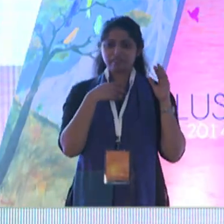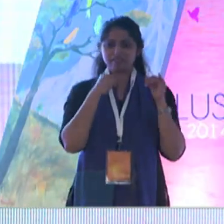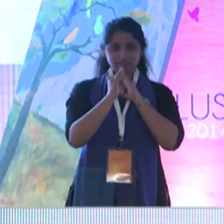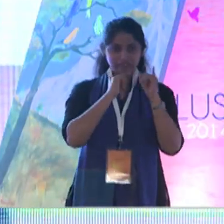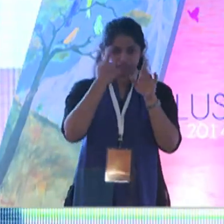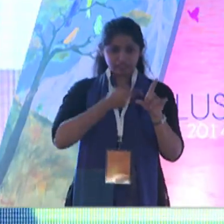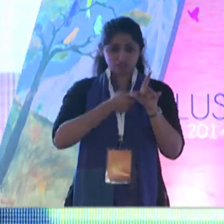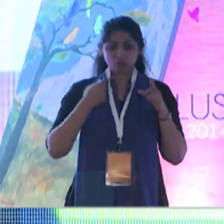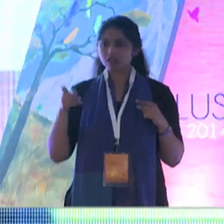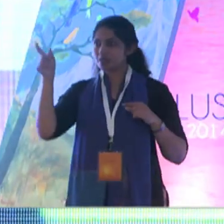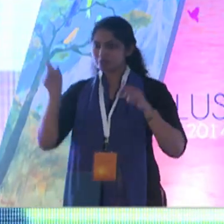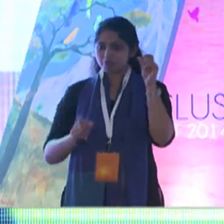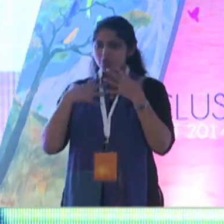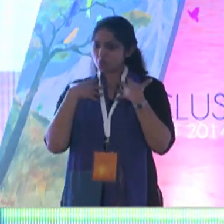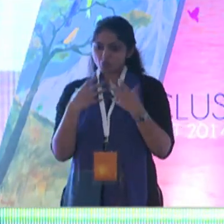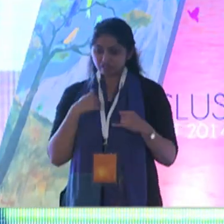this year,